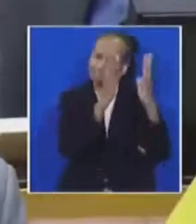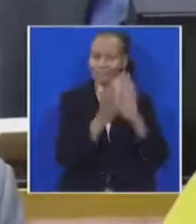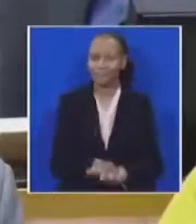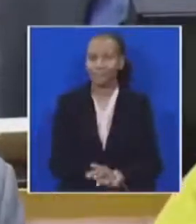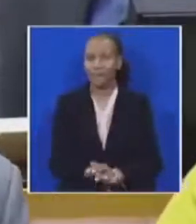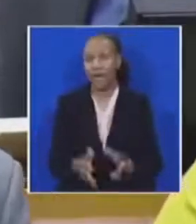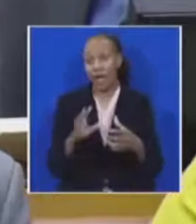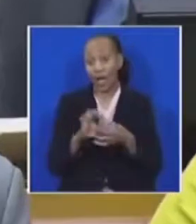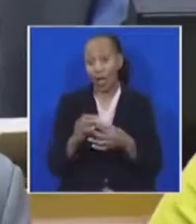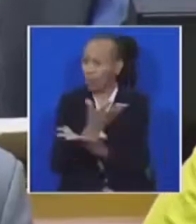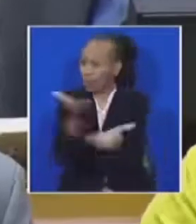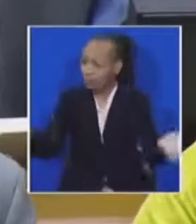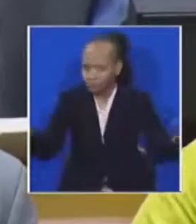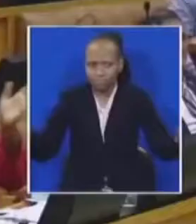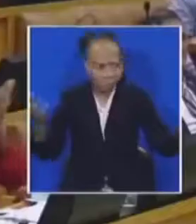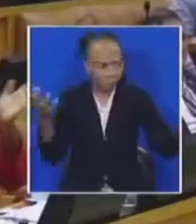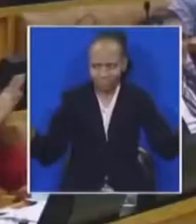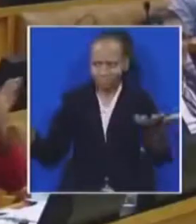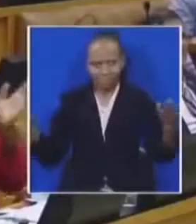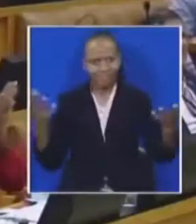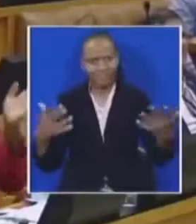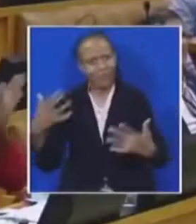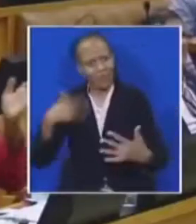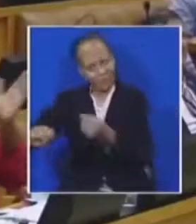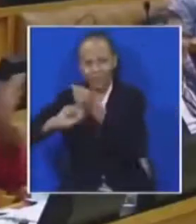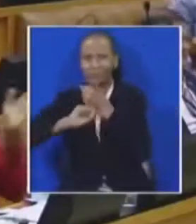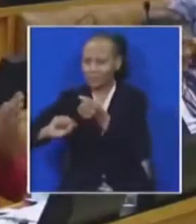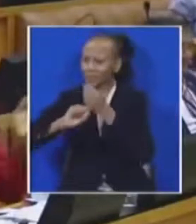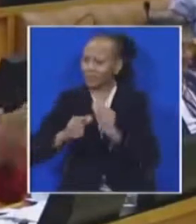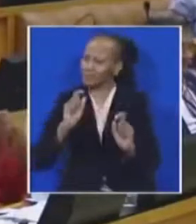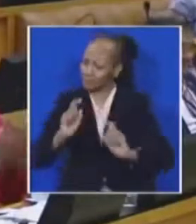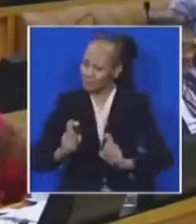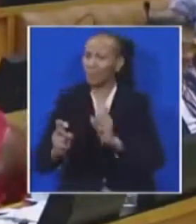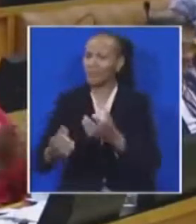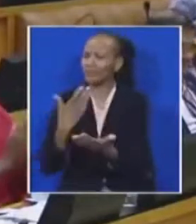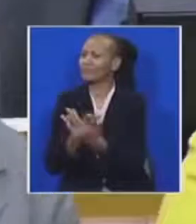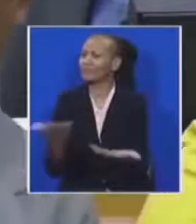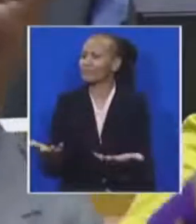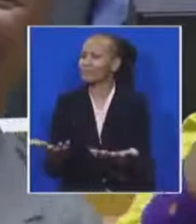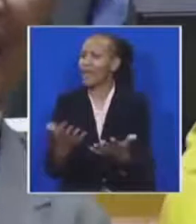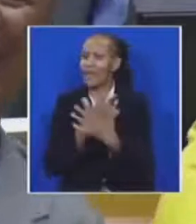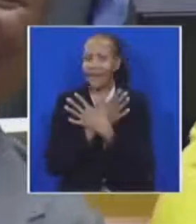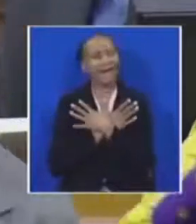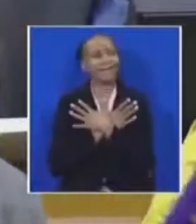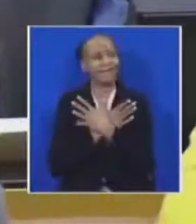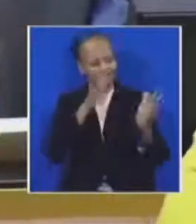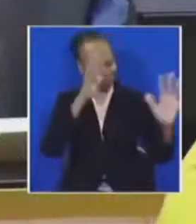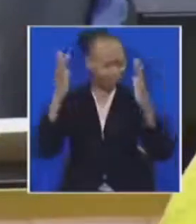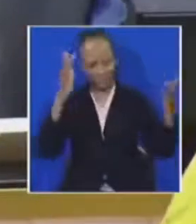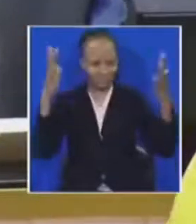us join, associate ourselves with the motion. It's an urgent motion. Let us celebrate love, comrades. Thank you.